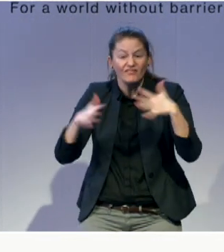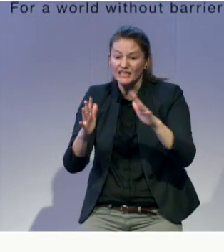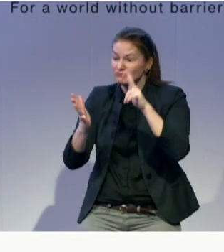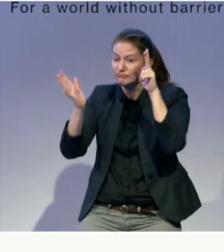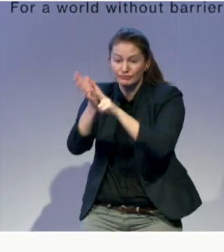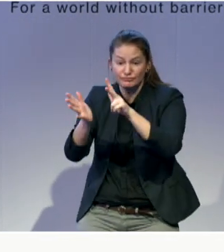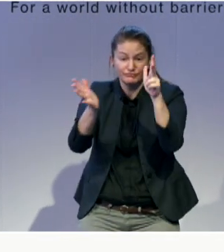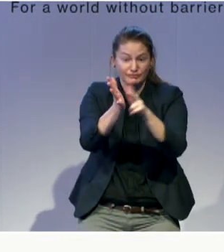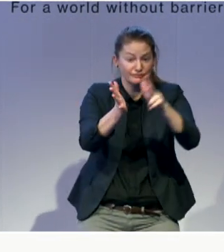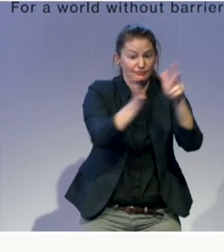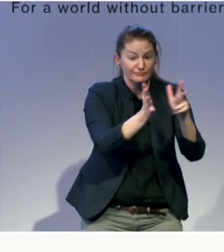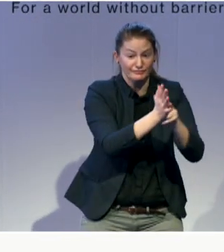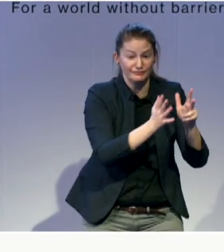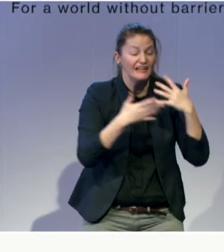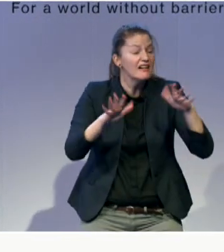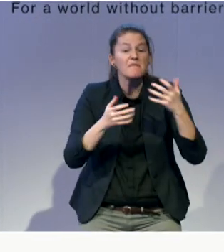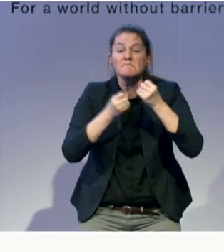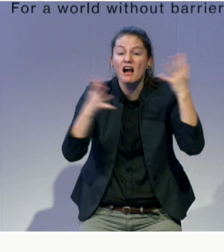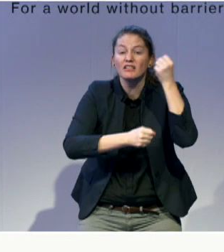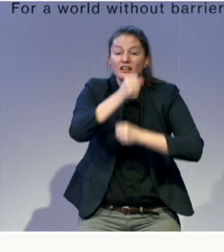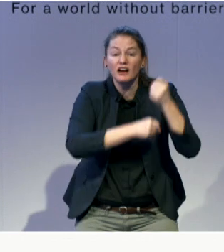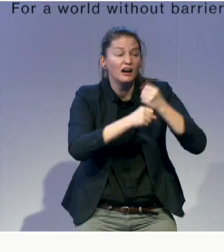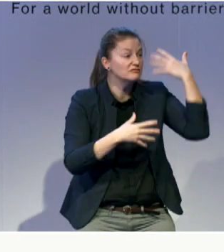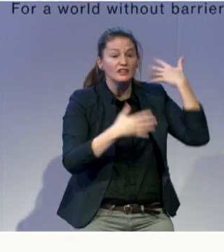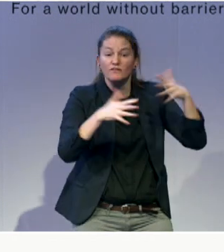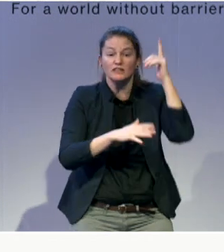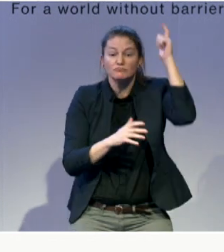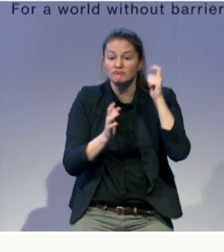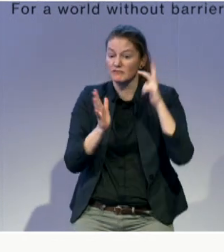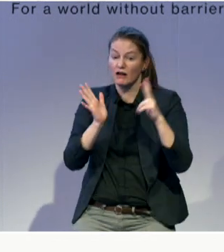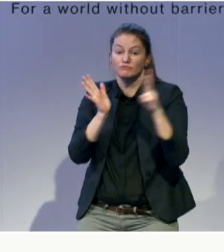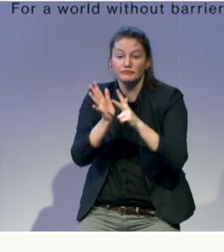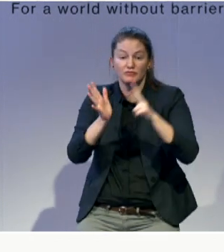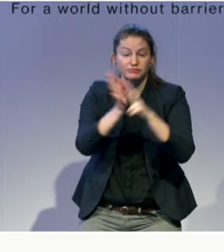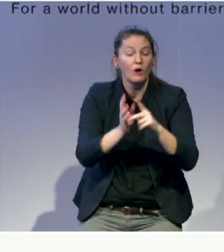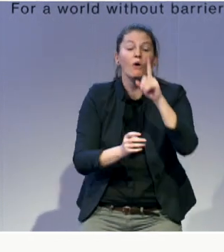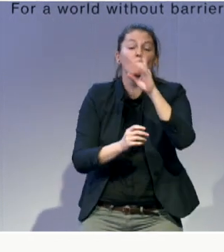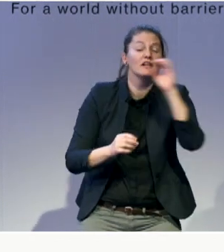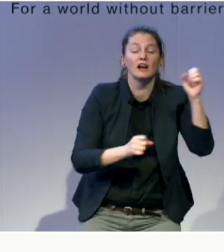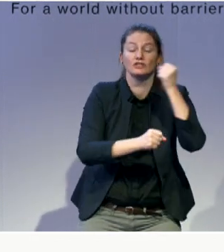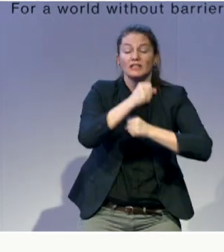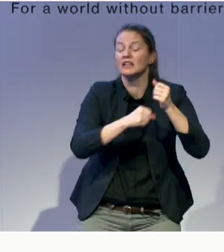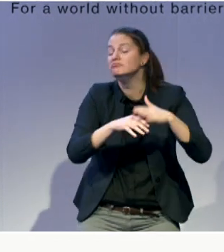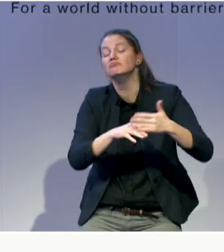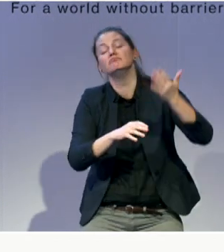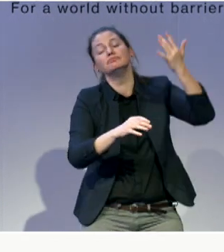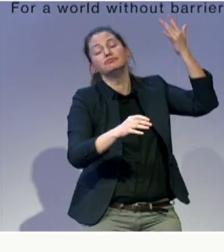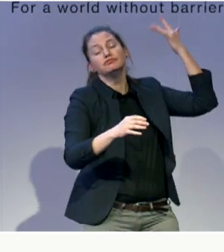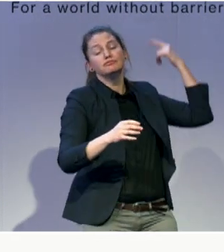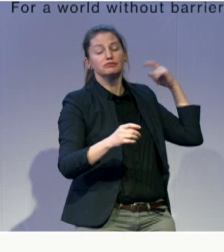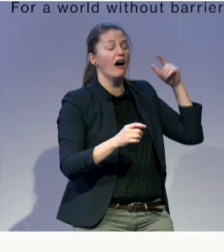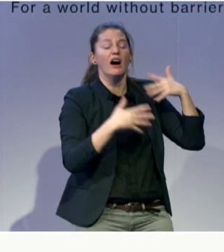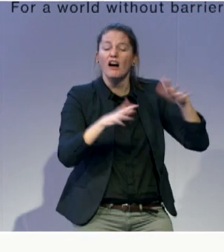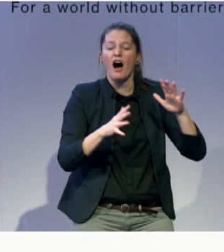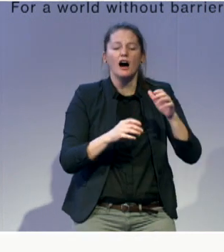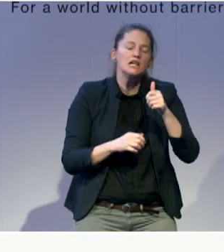discrimination and a patronizing, sympathetic mindset passed down from generation to